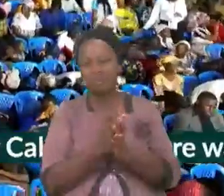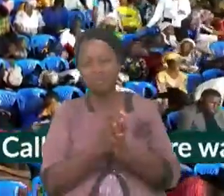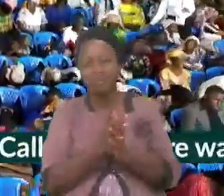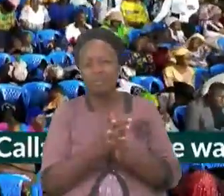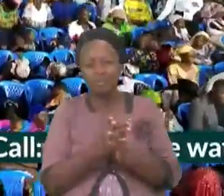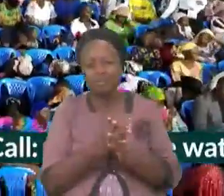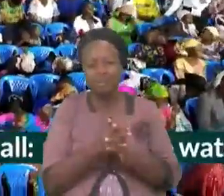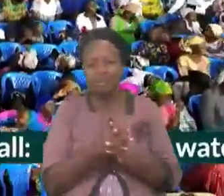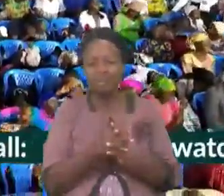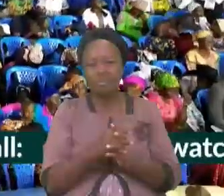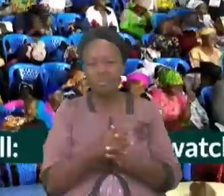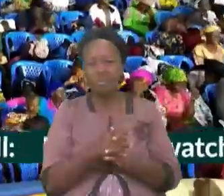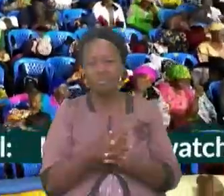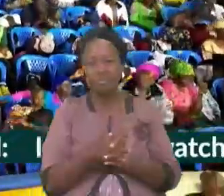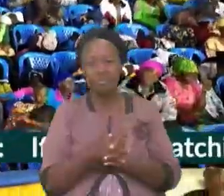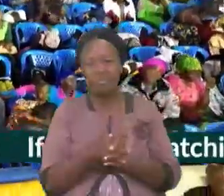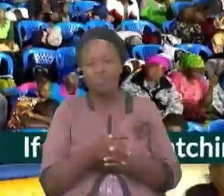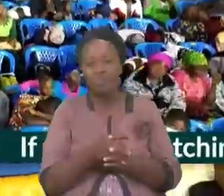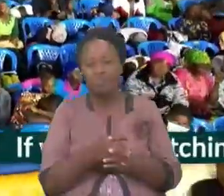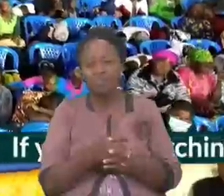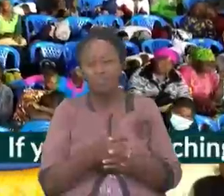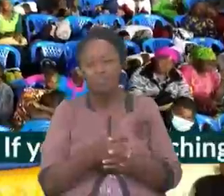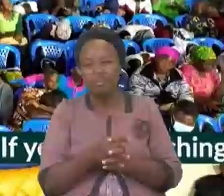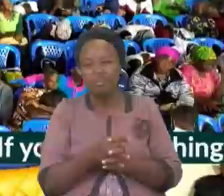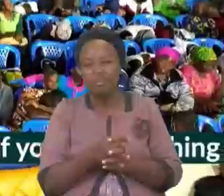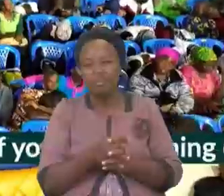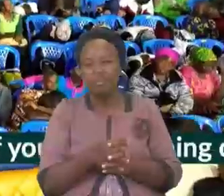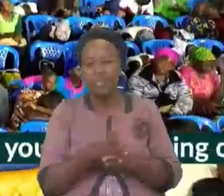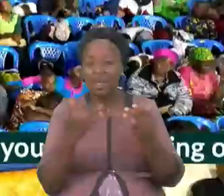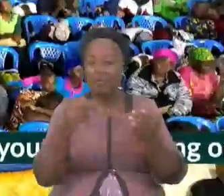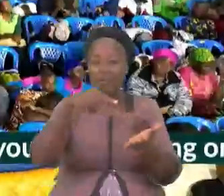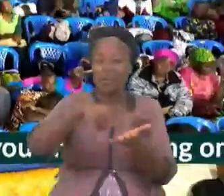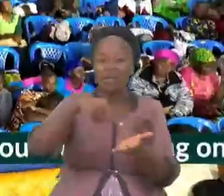Why don't you get up on your feet now and get ready?